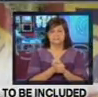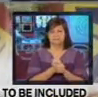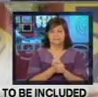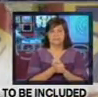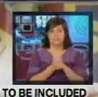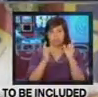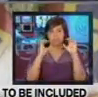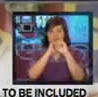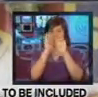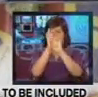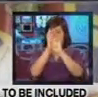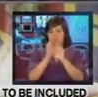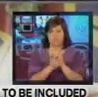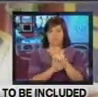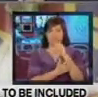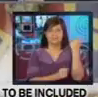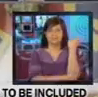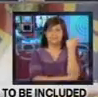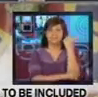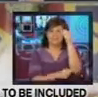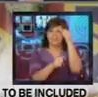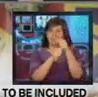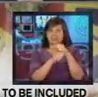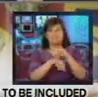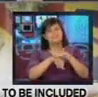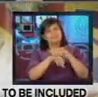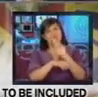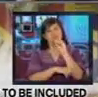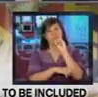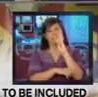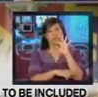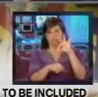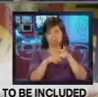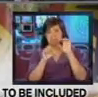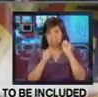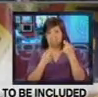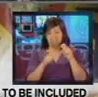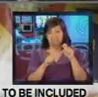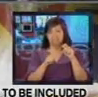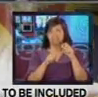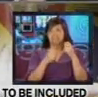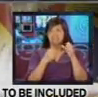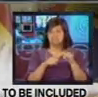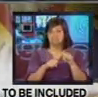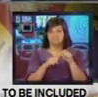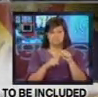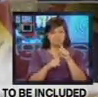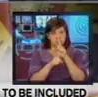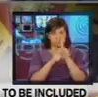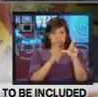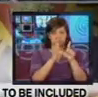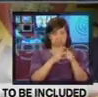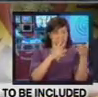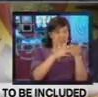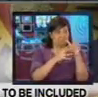to make it specific, now, for example, the theft of the elections in 2004, can you still really legally